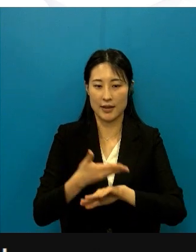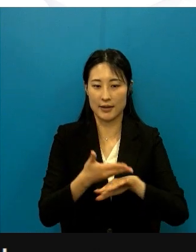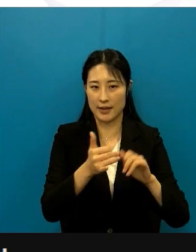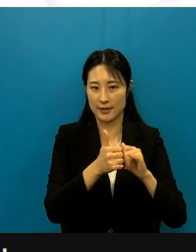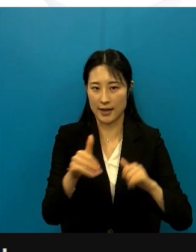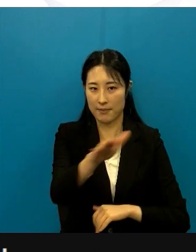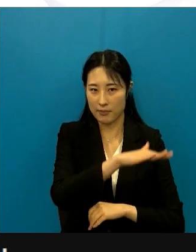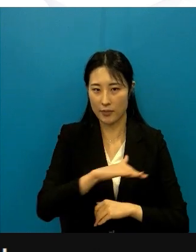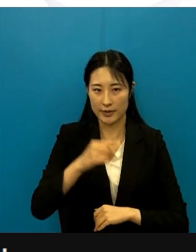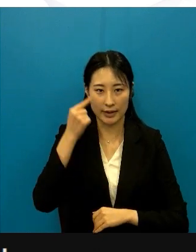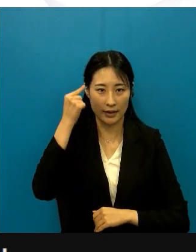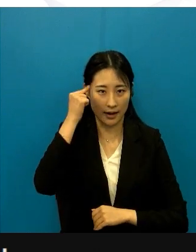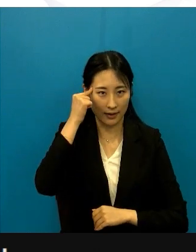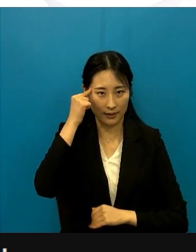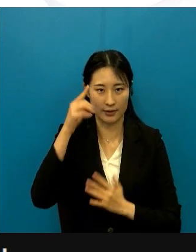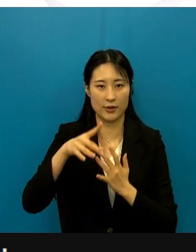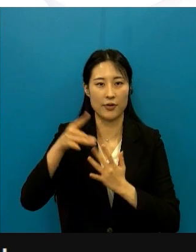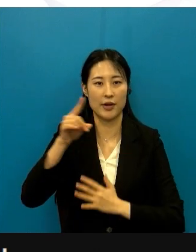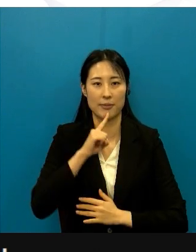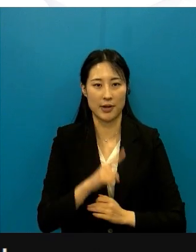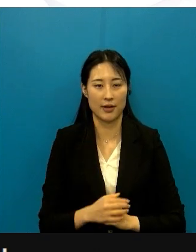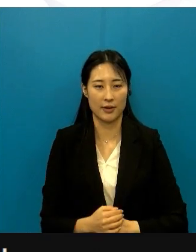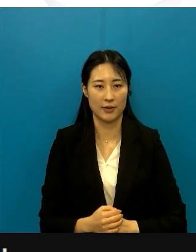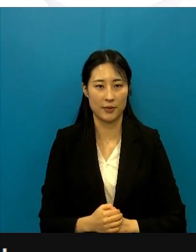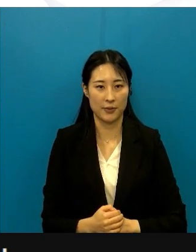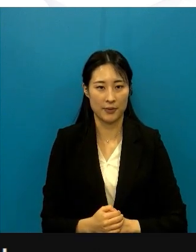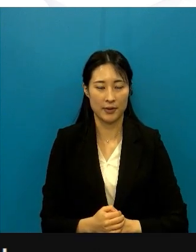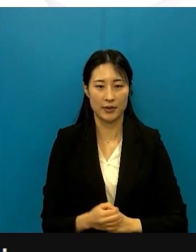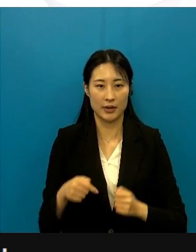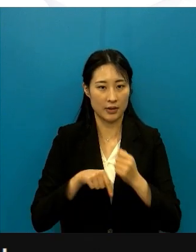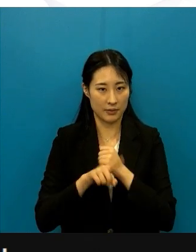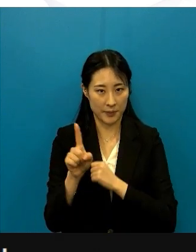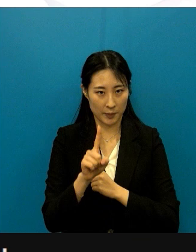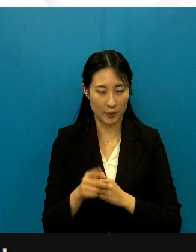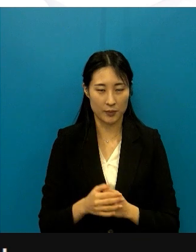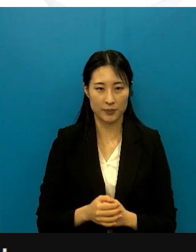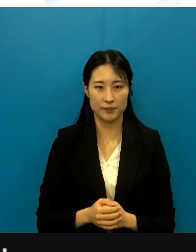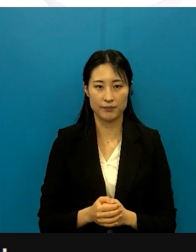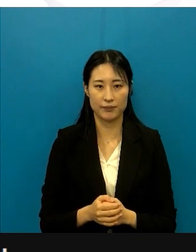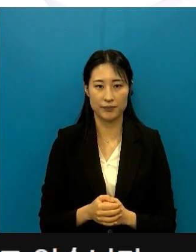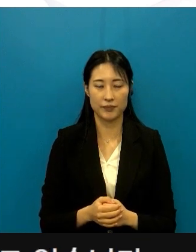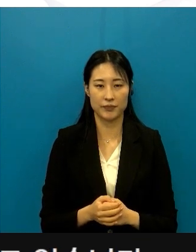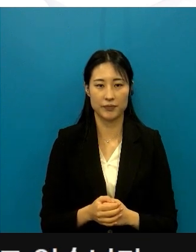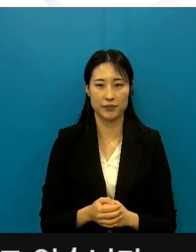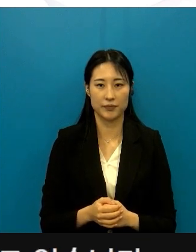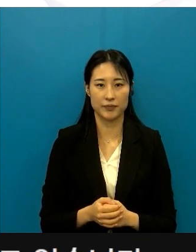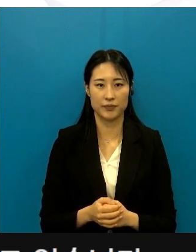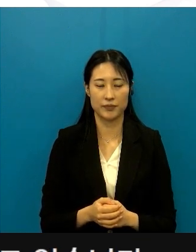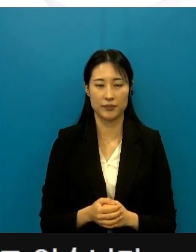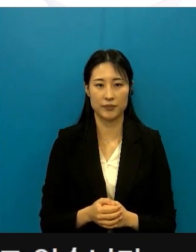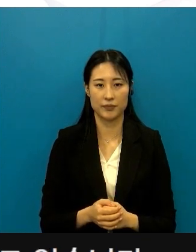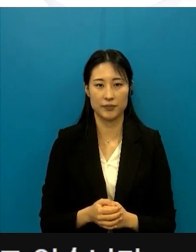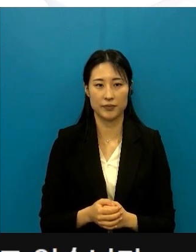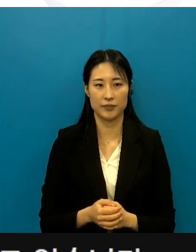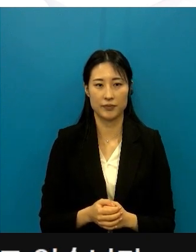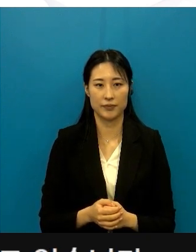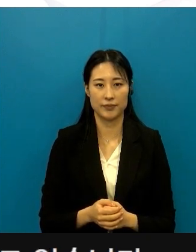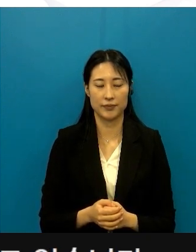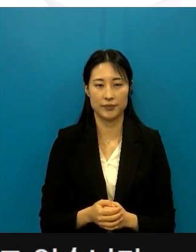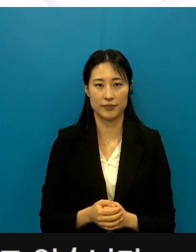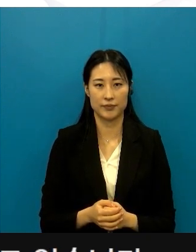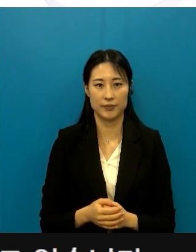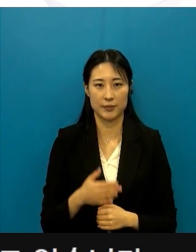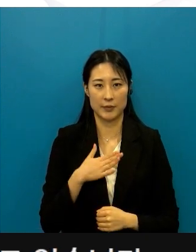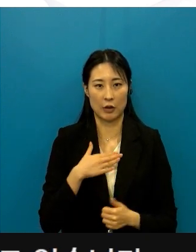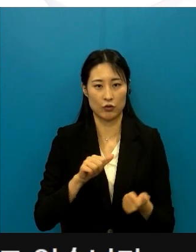it is argued that some person want to die to avoid being